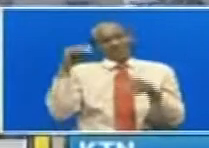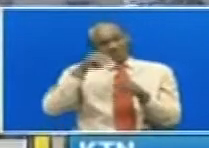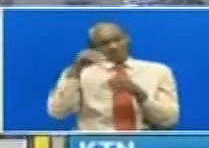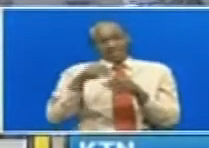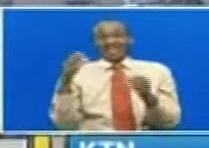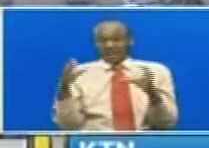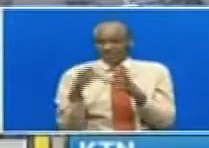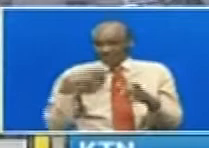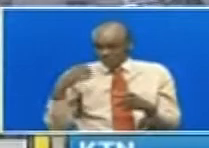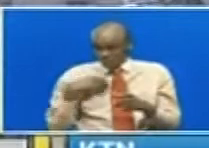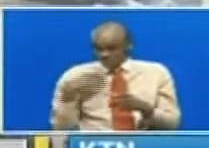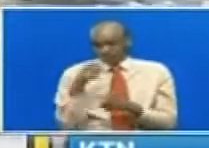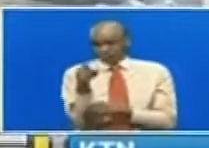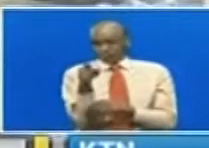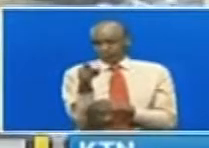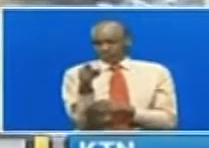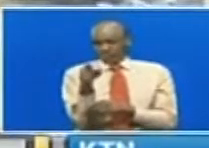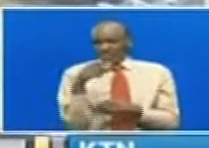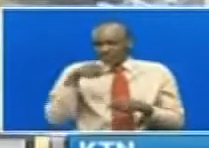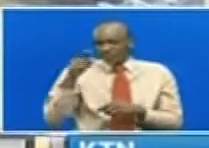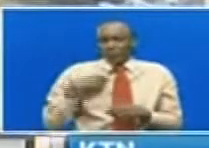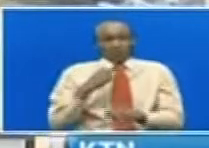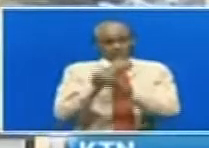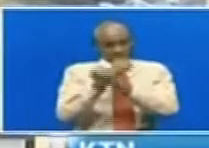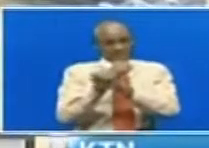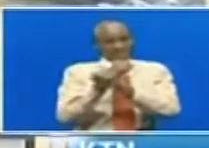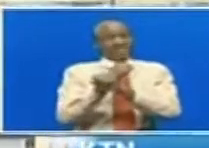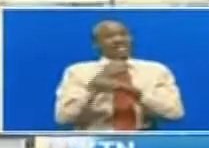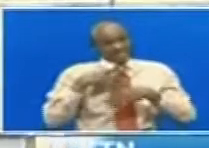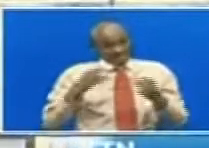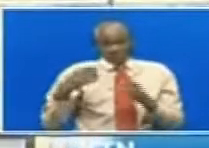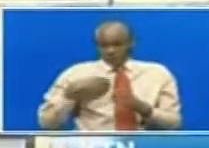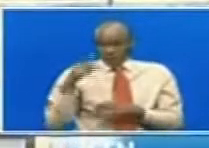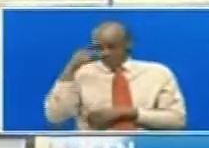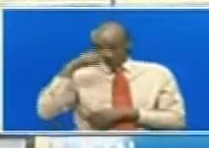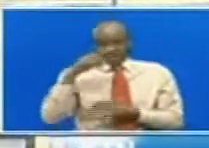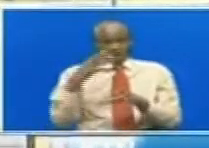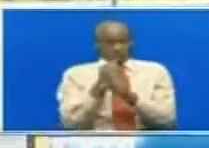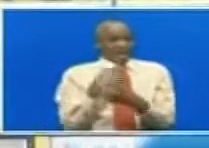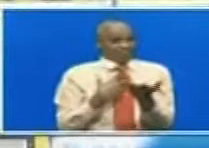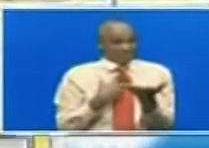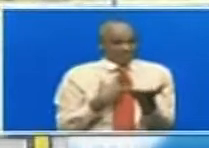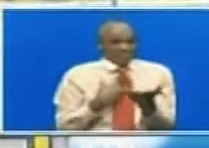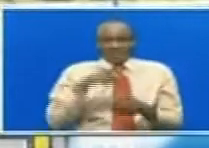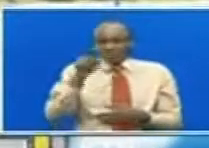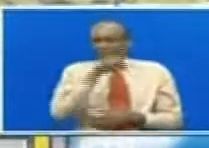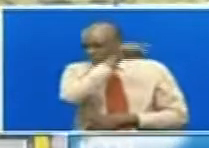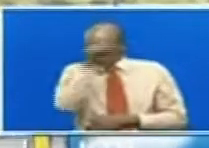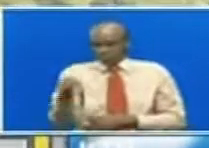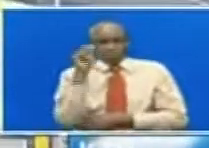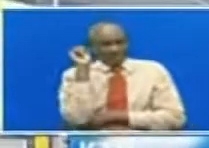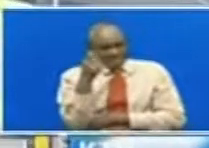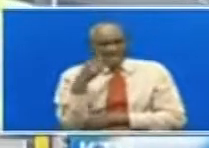being put under conservators ostensibly to protect the interest of policyholders. The scandal has sent ripples all the way to Kenya due